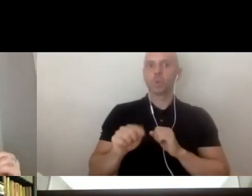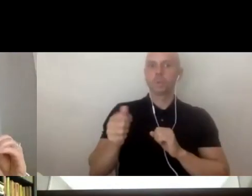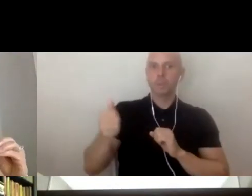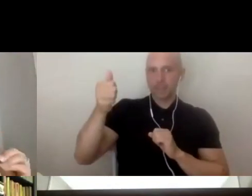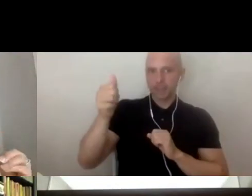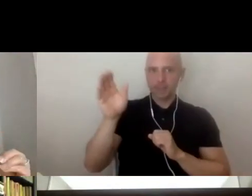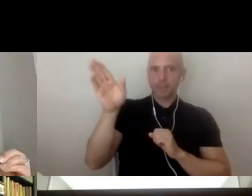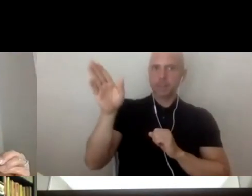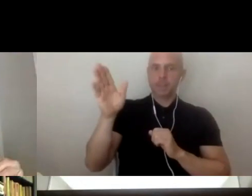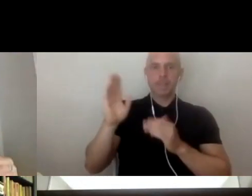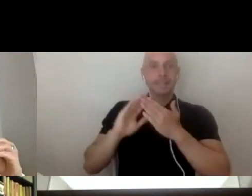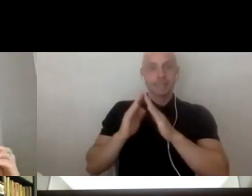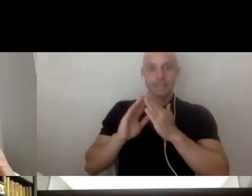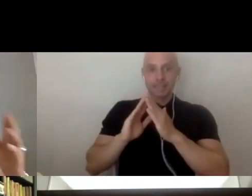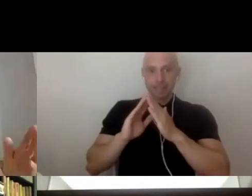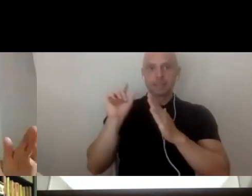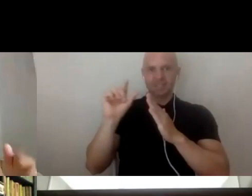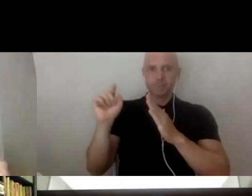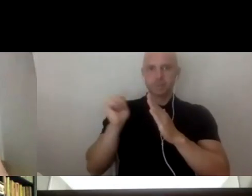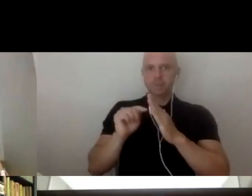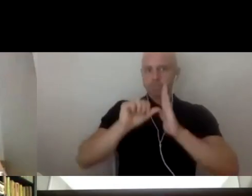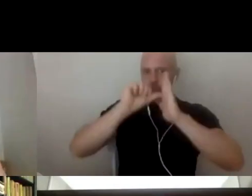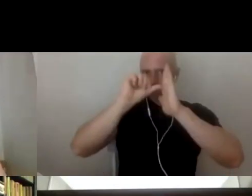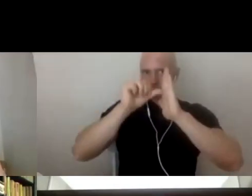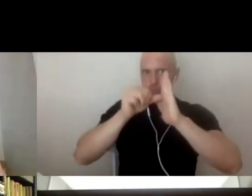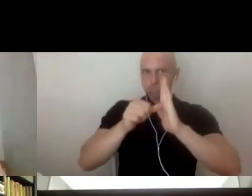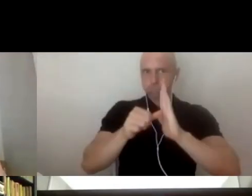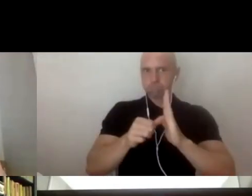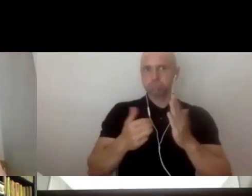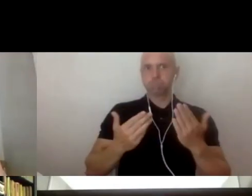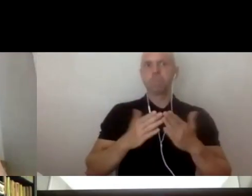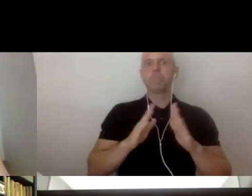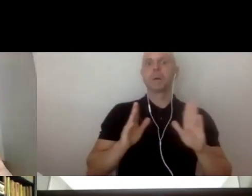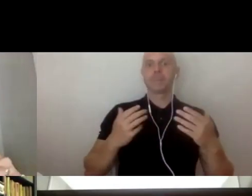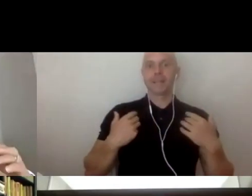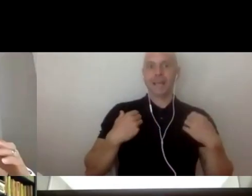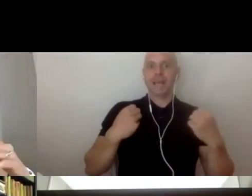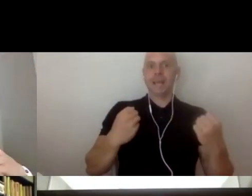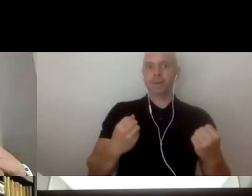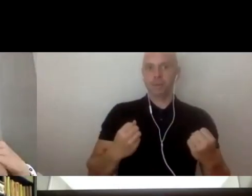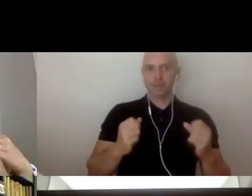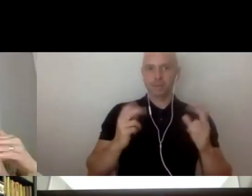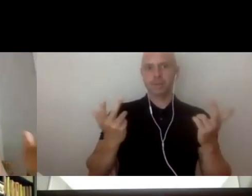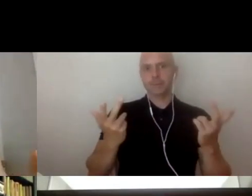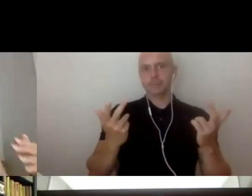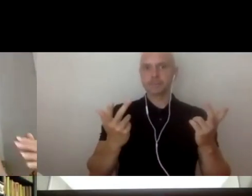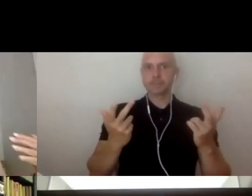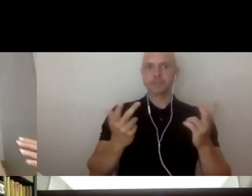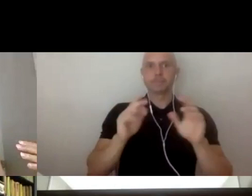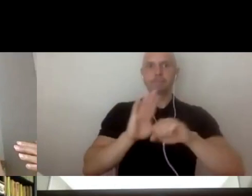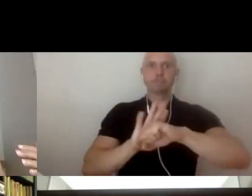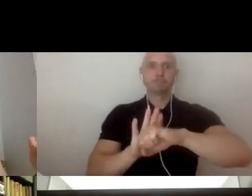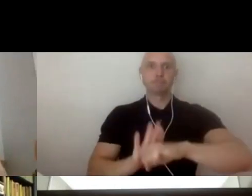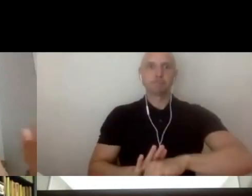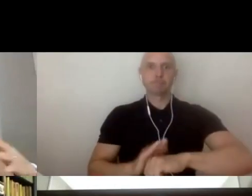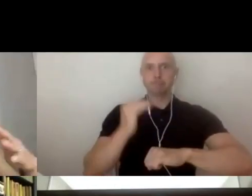health and physical distancing above all, and then about some reopening phases. So we don't have access to our